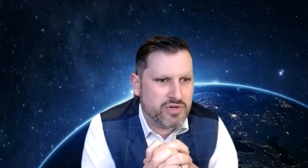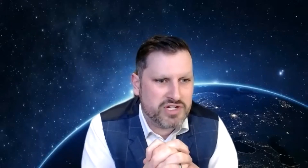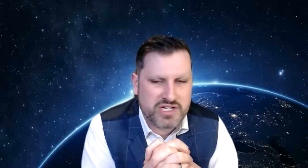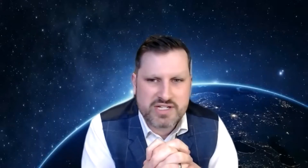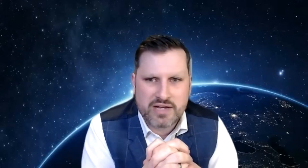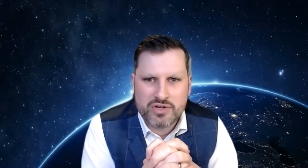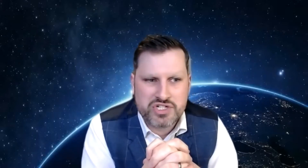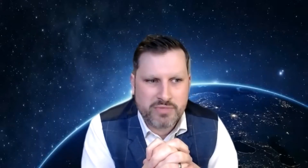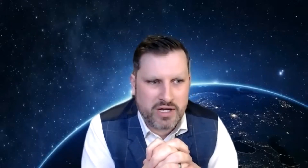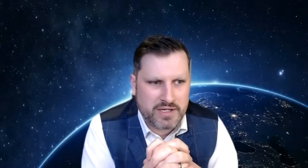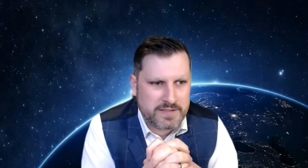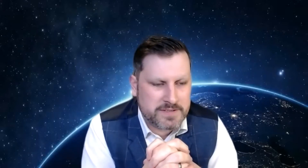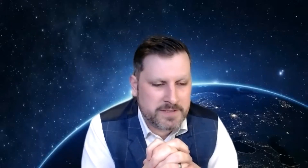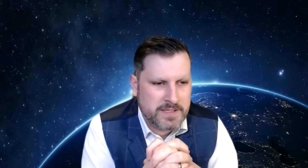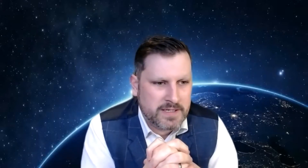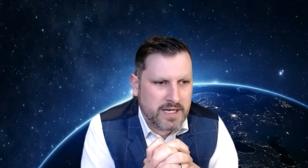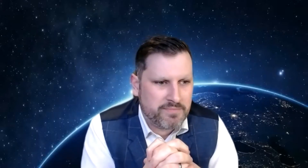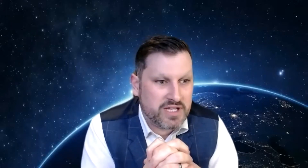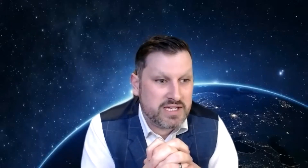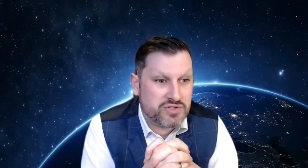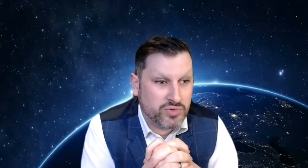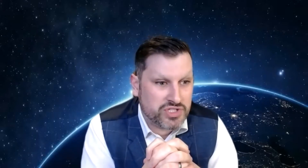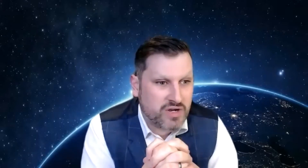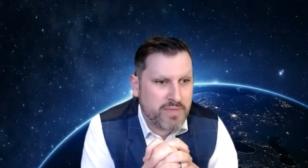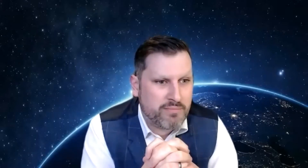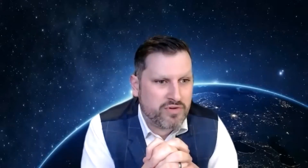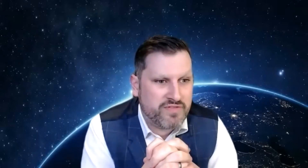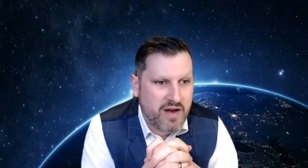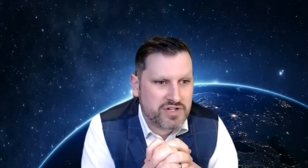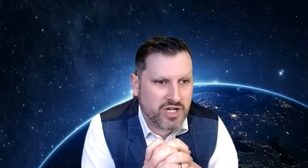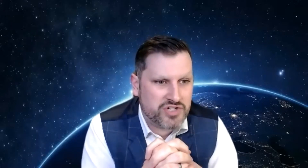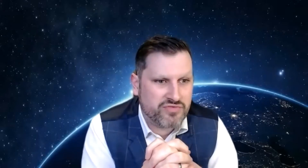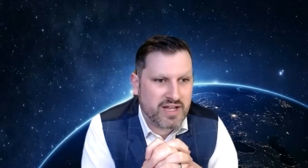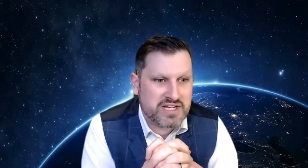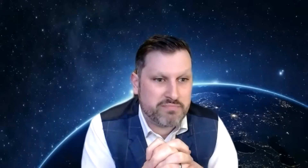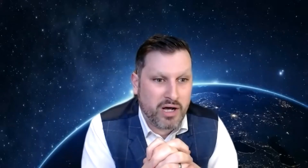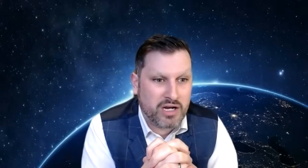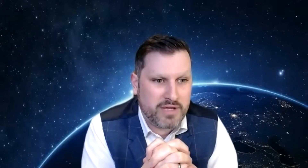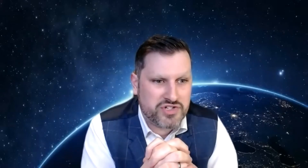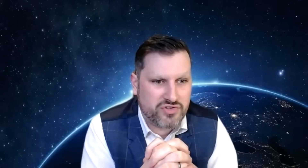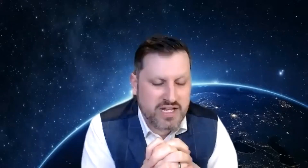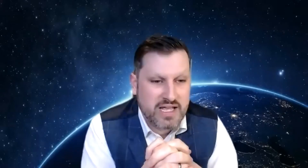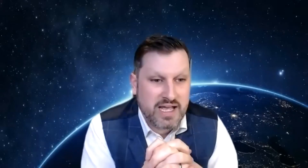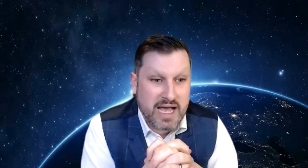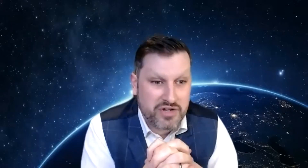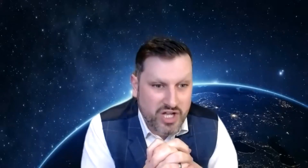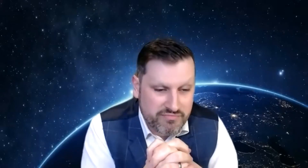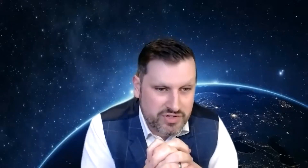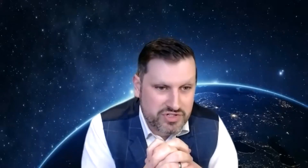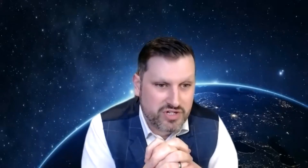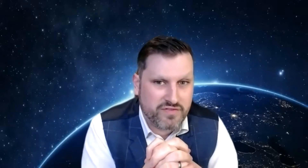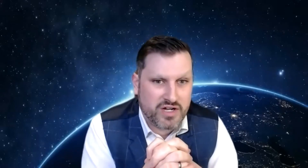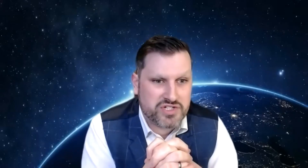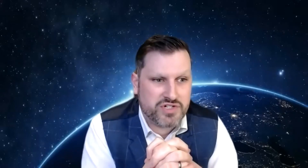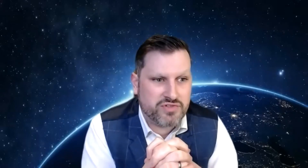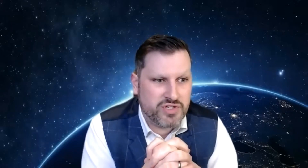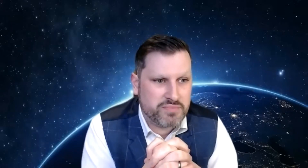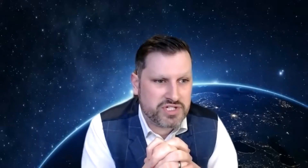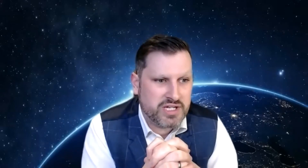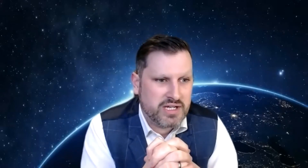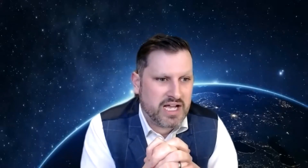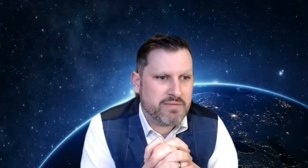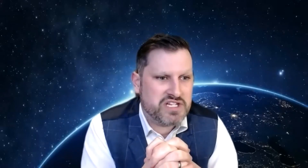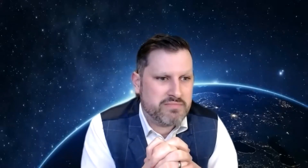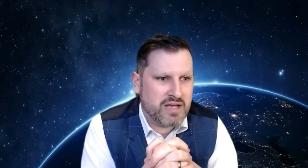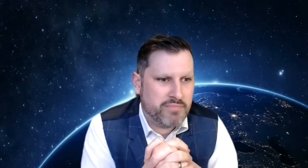within emerging technology markets. He is also a member of various hydrogen-related parliamentary and government advisory